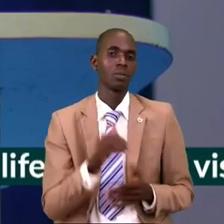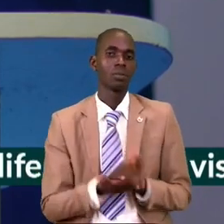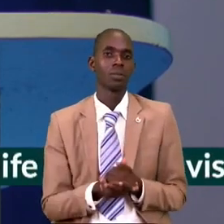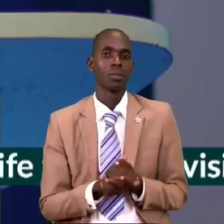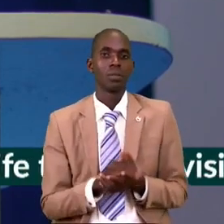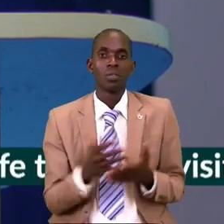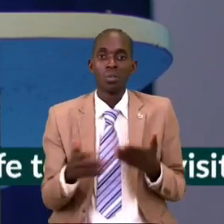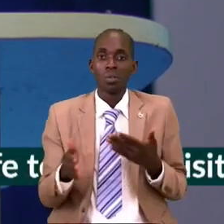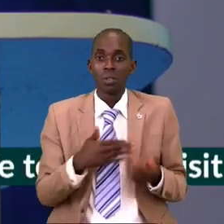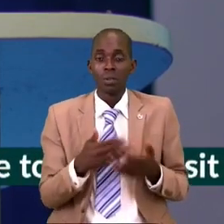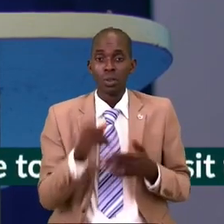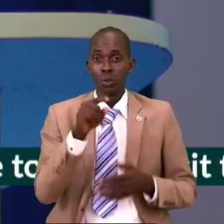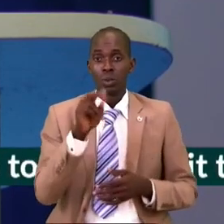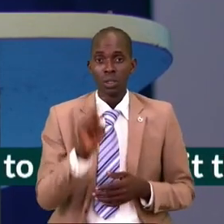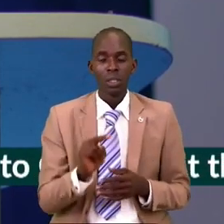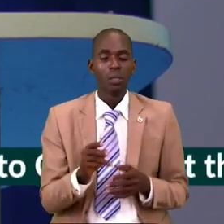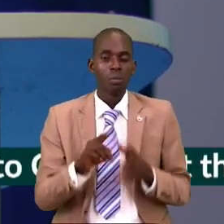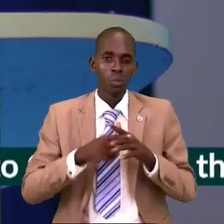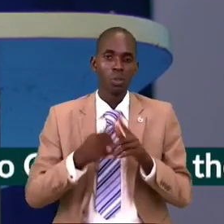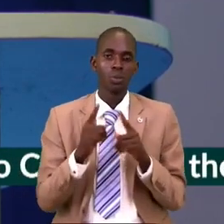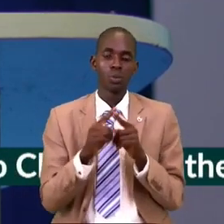mercy.